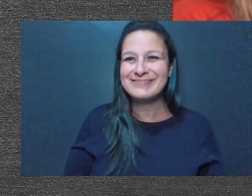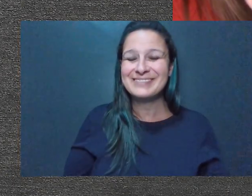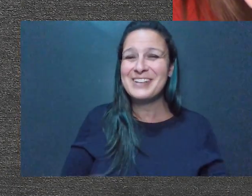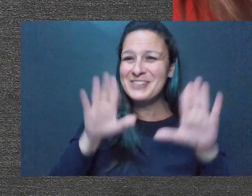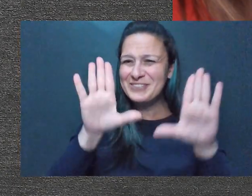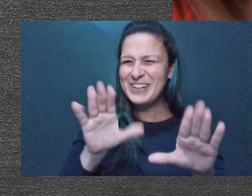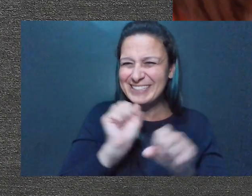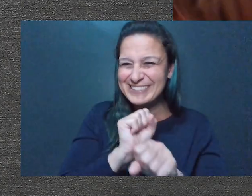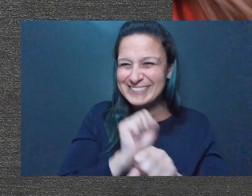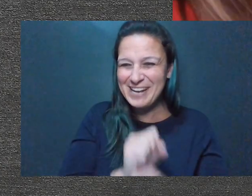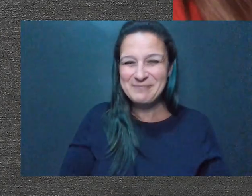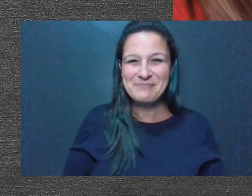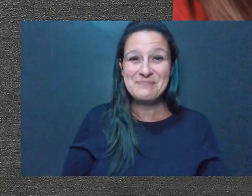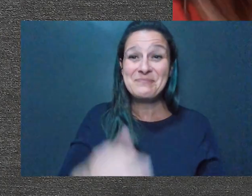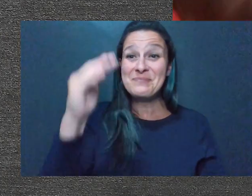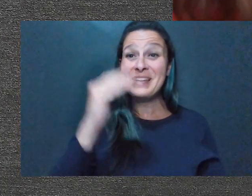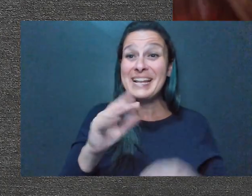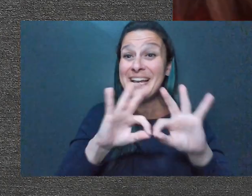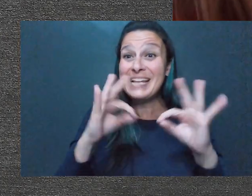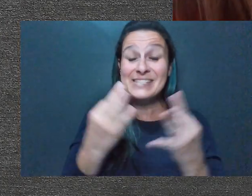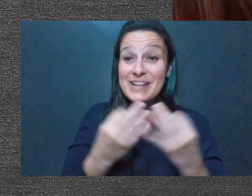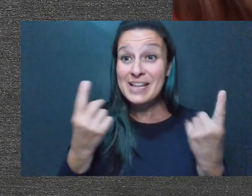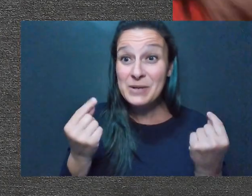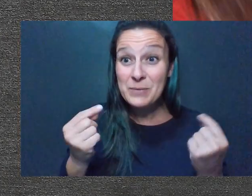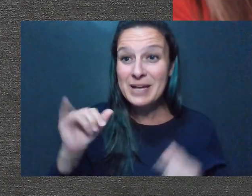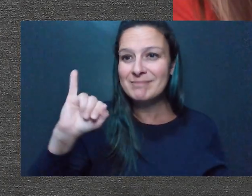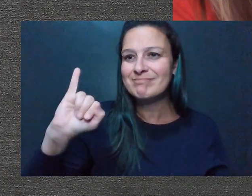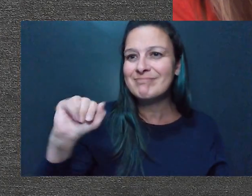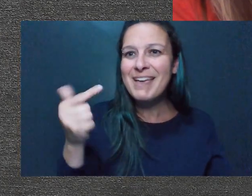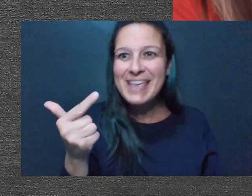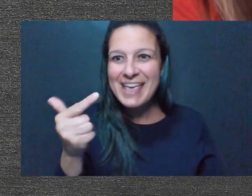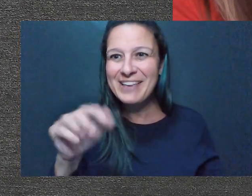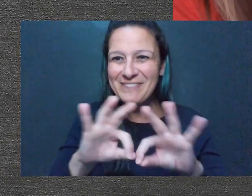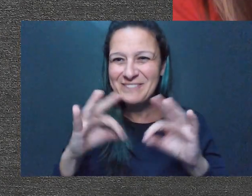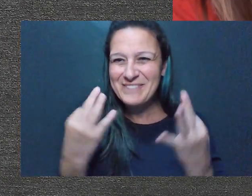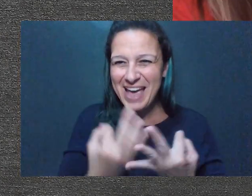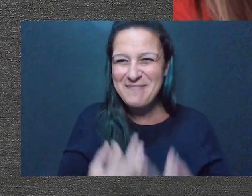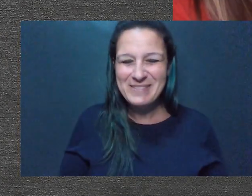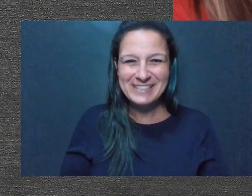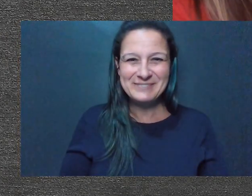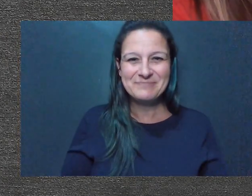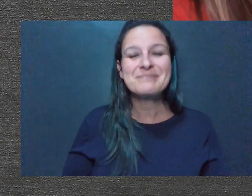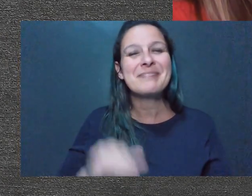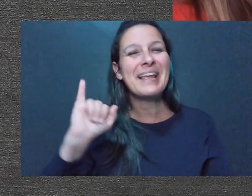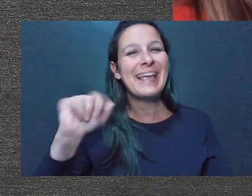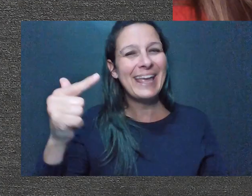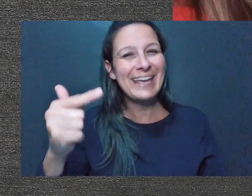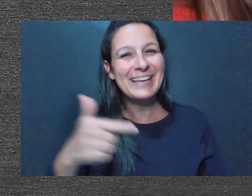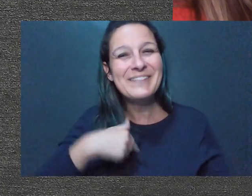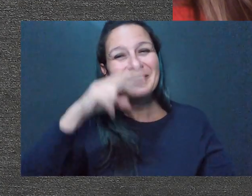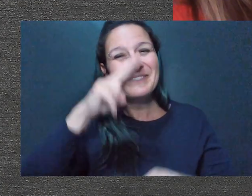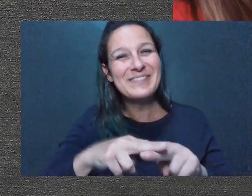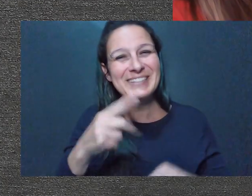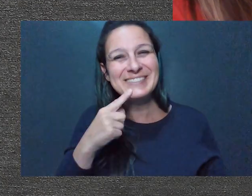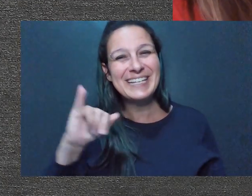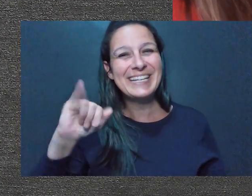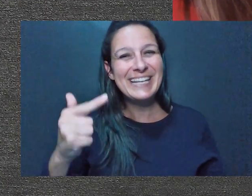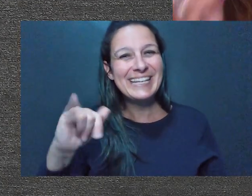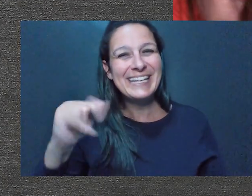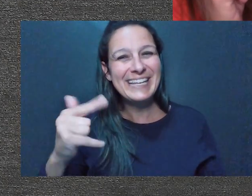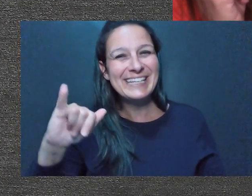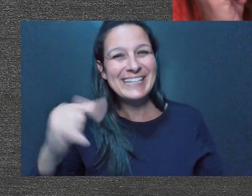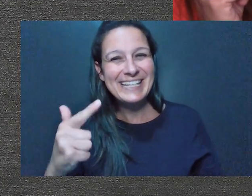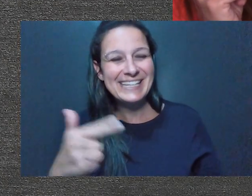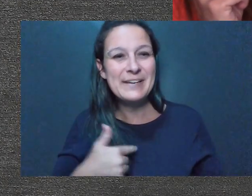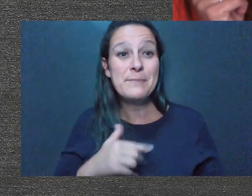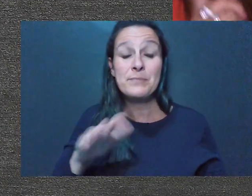job. Meet our next family, George. The Ig family. That's fun to say. Ig, ig, ig.